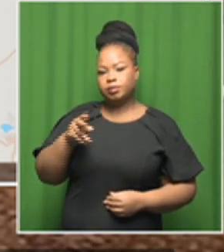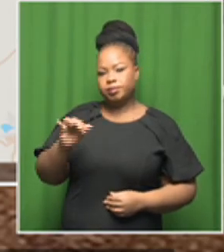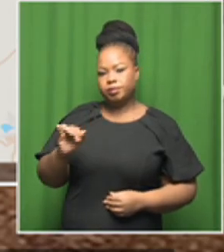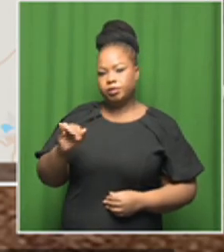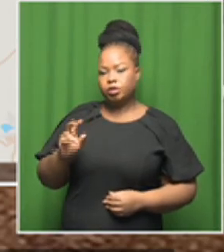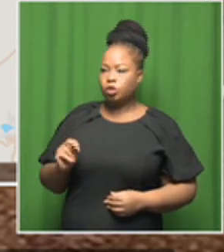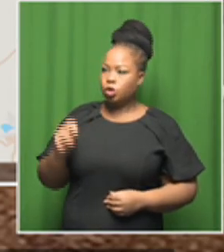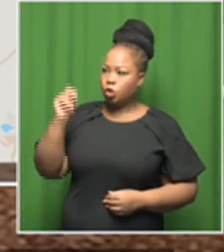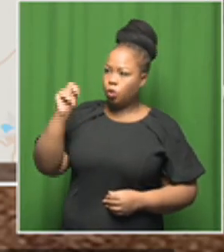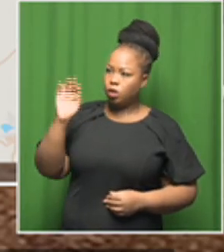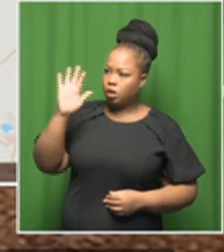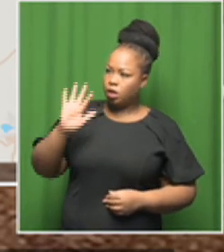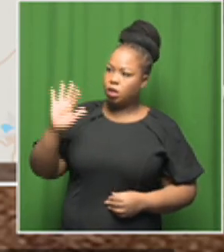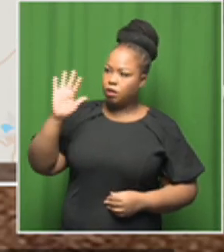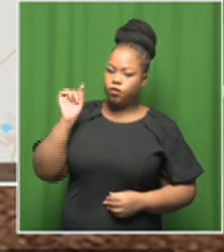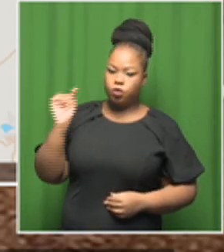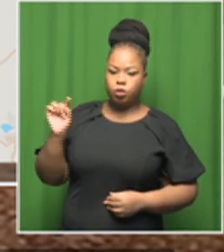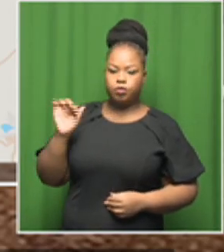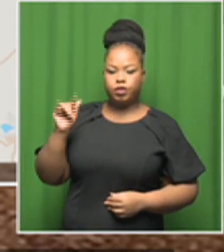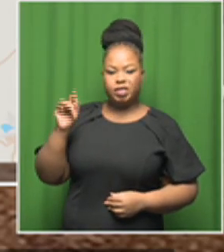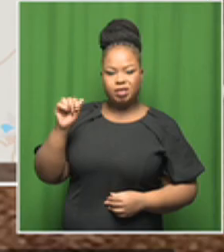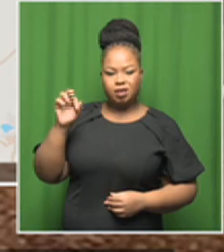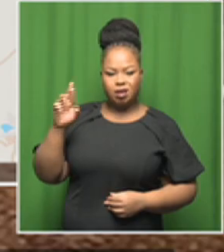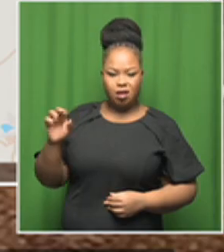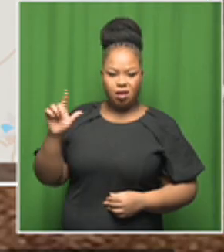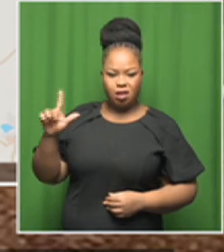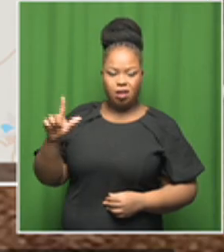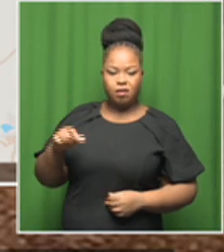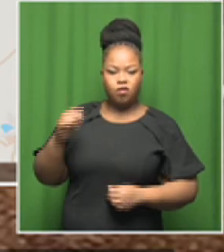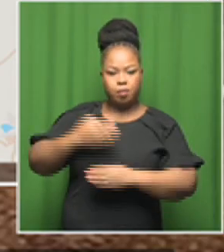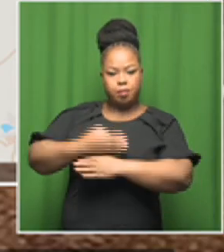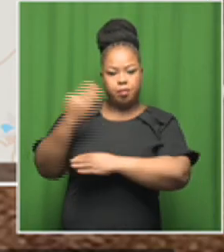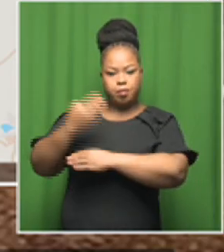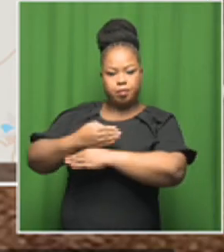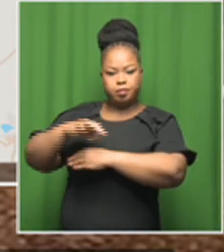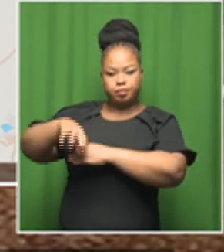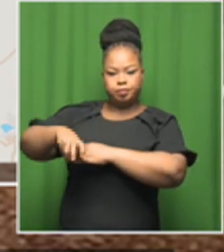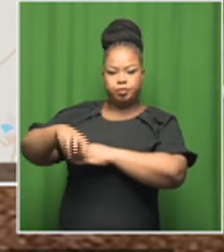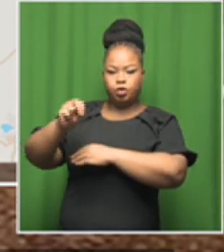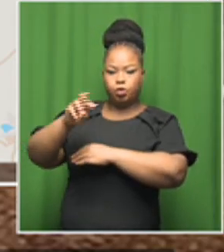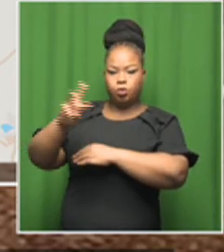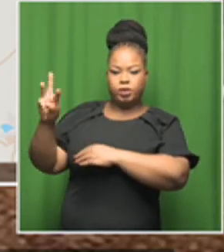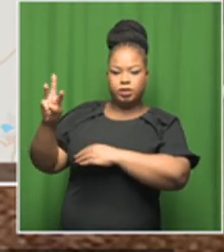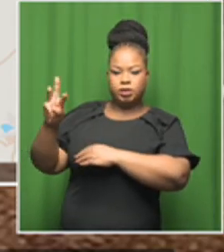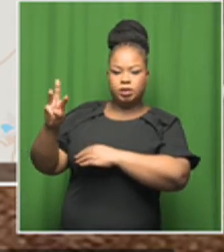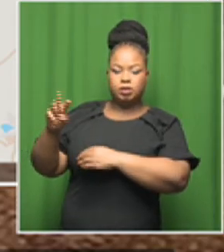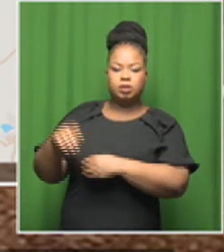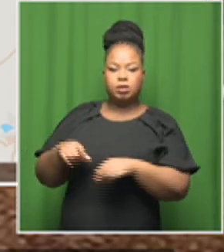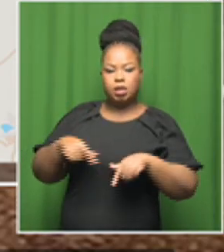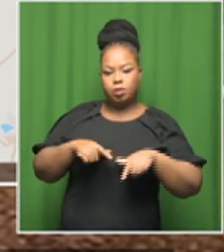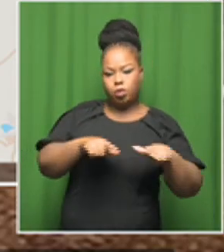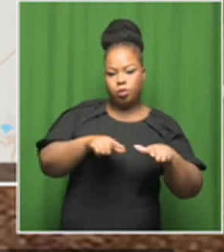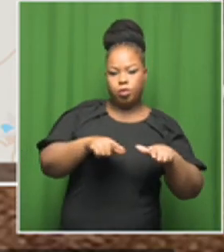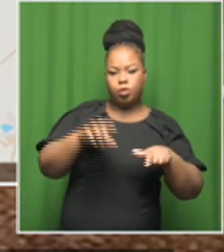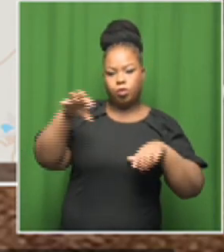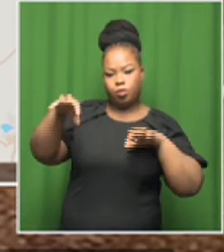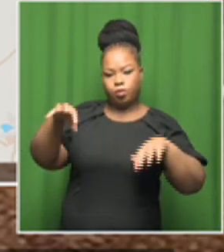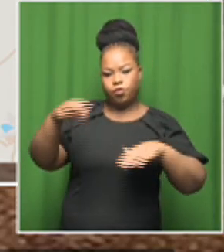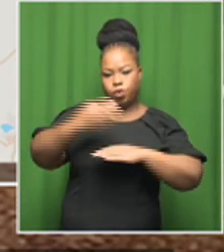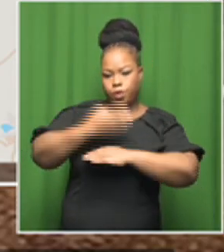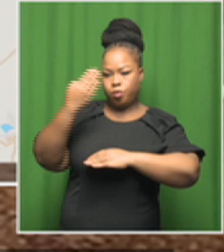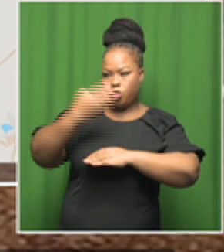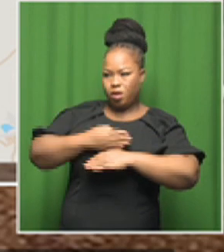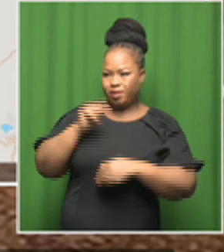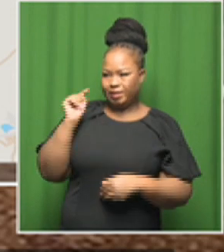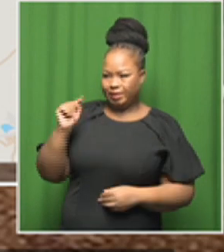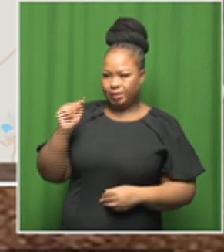just north of Brits from Biesterkraal up towards that provincial border where Northwest crosses into Limpopo territory. So that section of